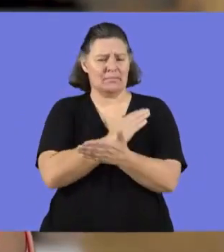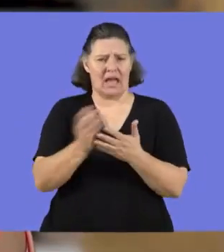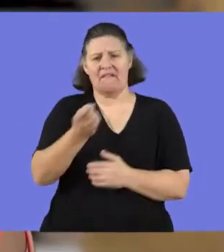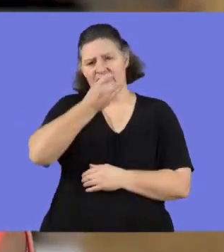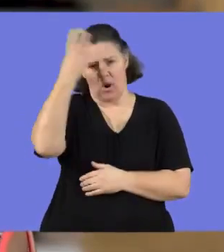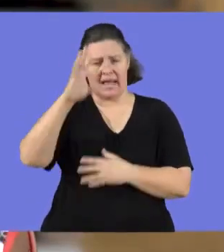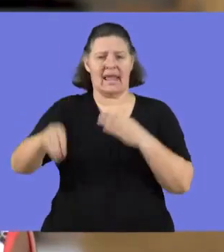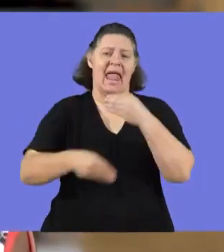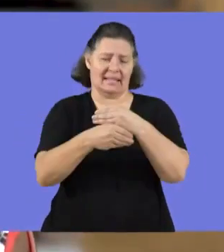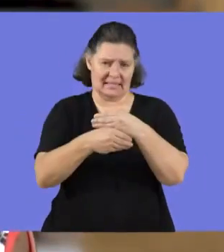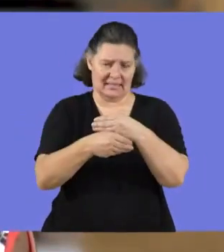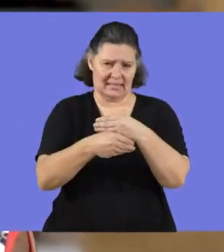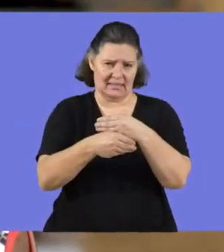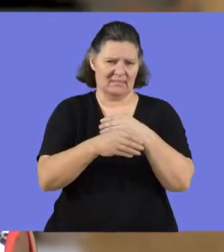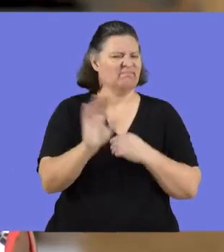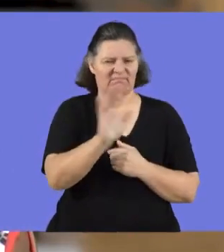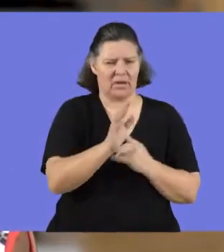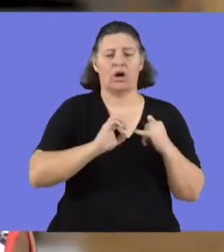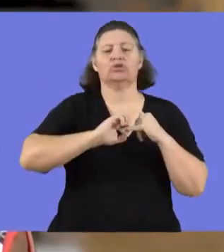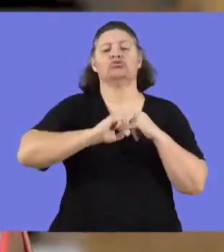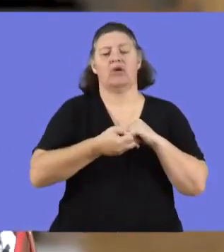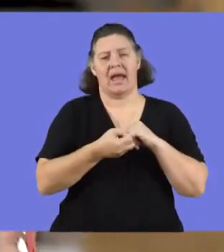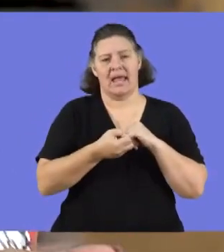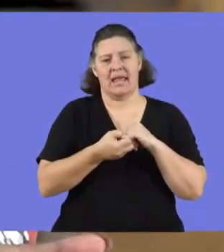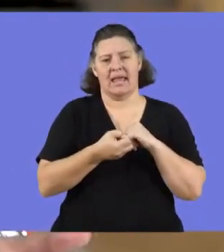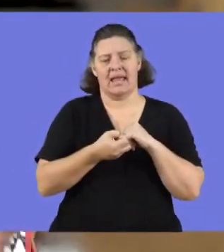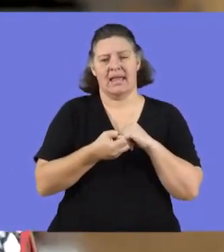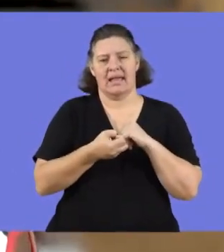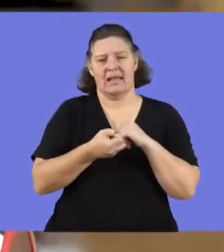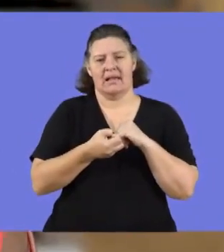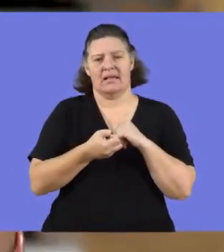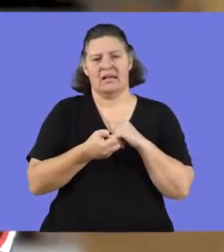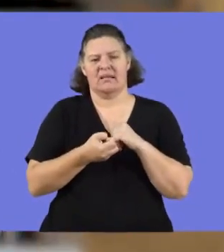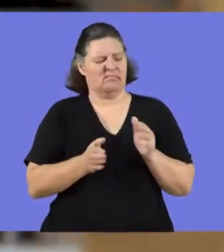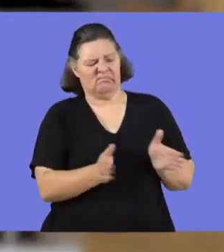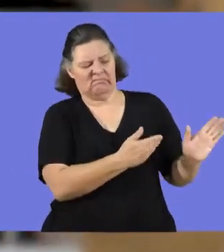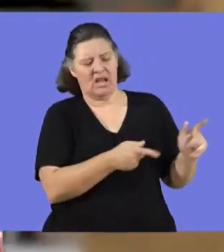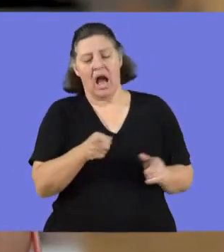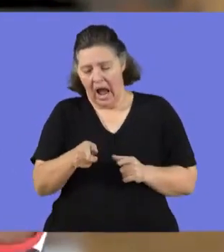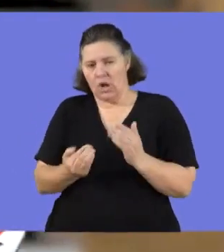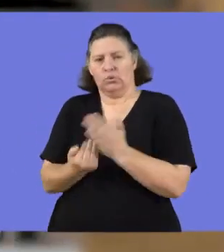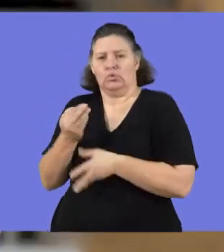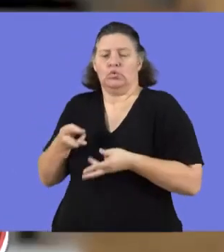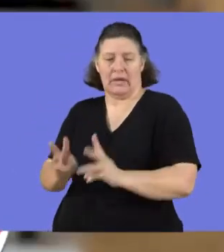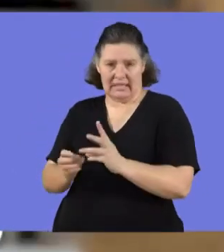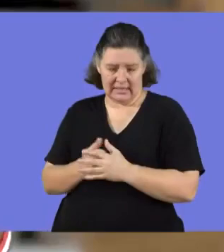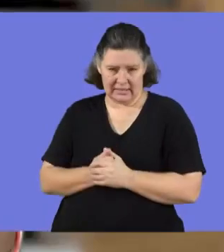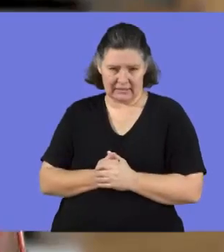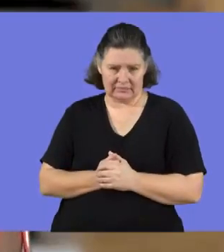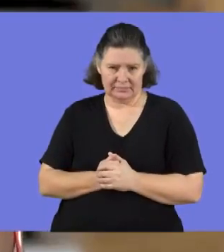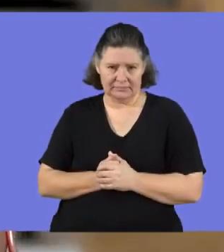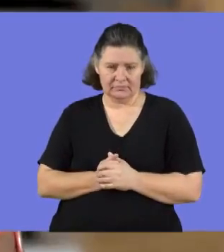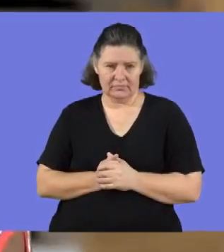the original. But the problem is that sometimes you forget to add it back. So let us try by all means